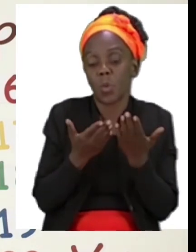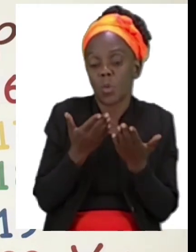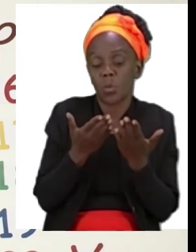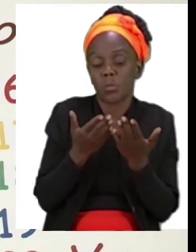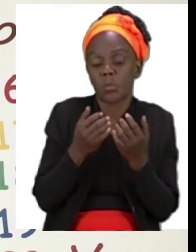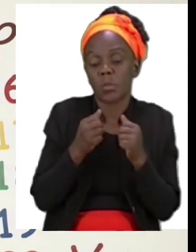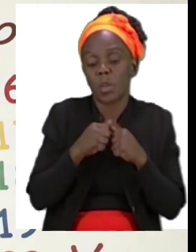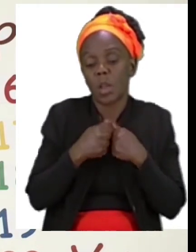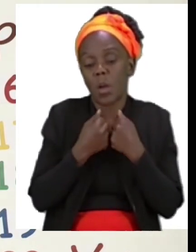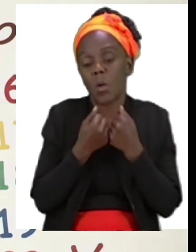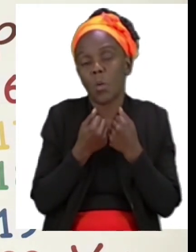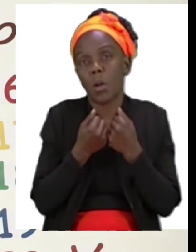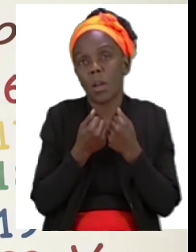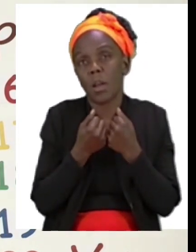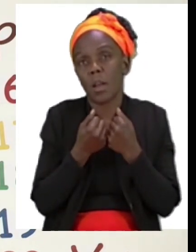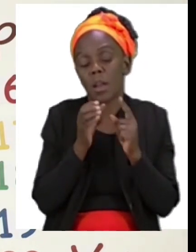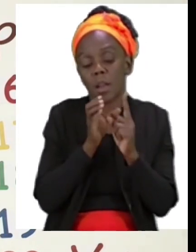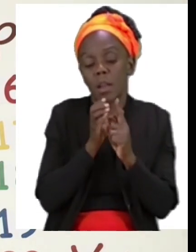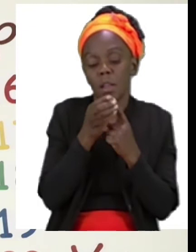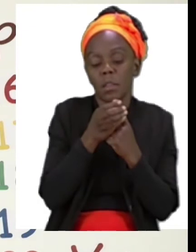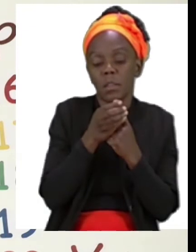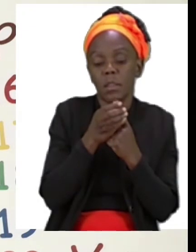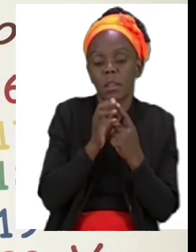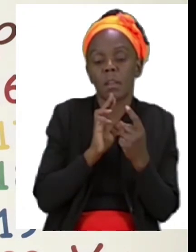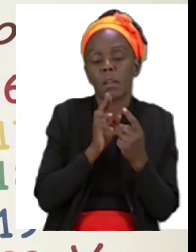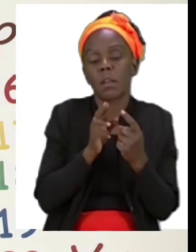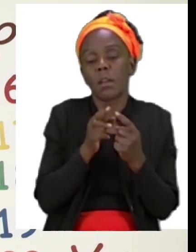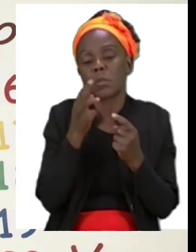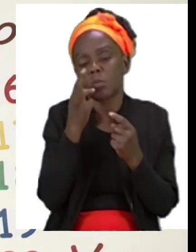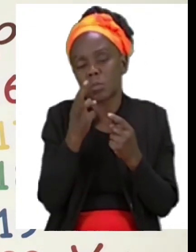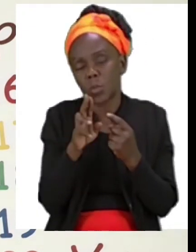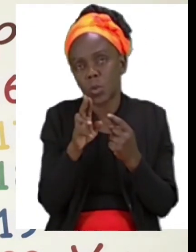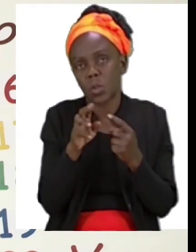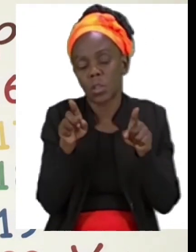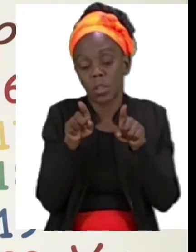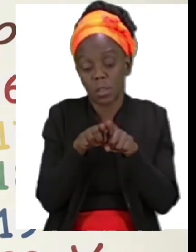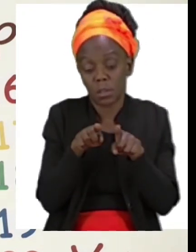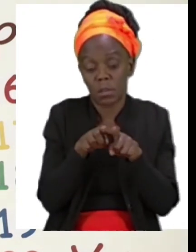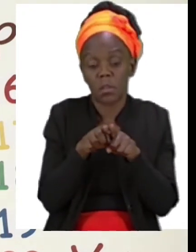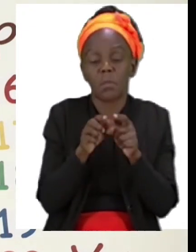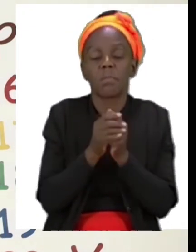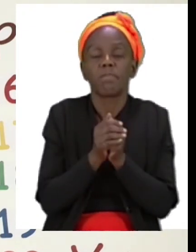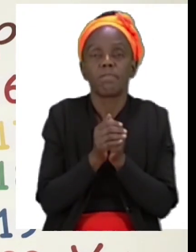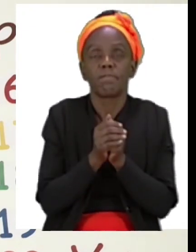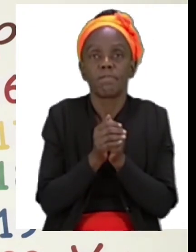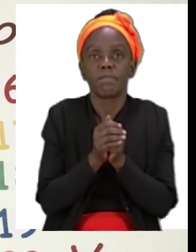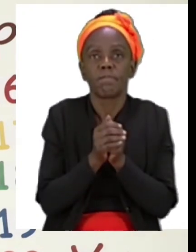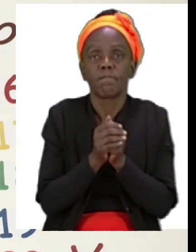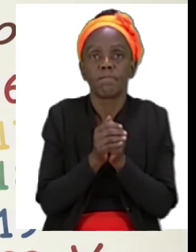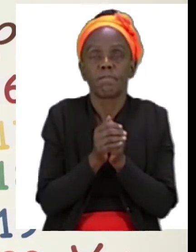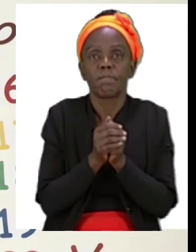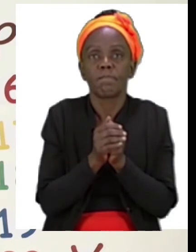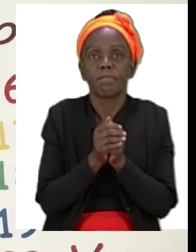cultures are not the same. So far we have made a beautiful beginning for our